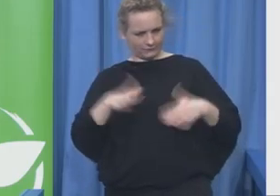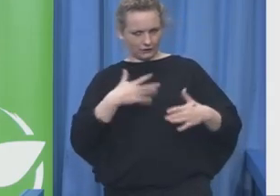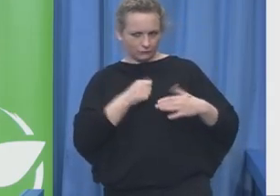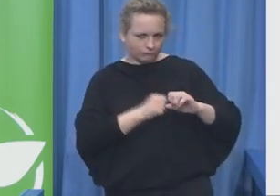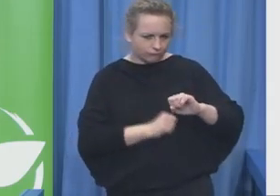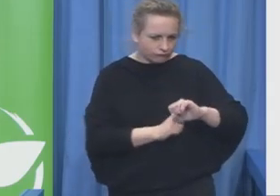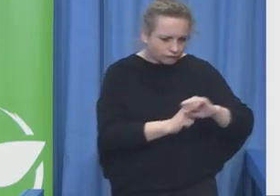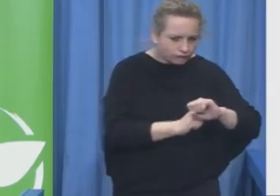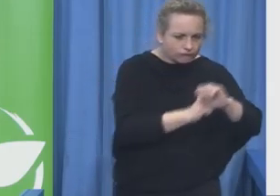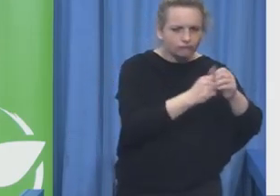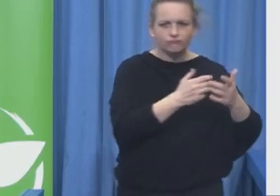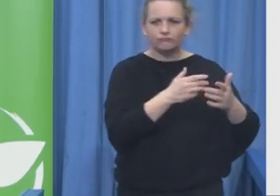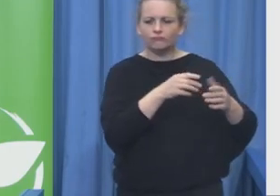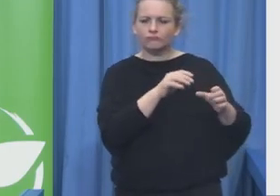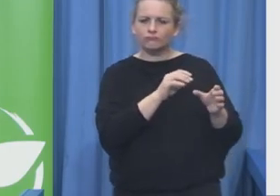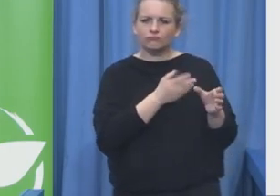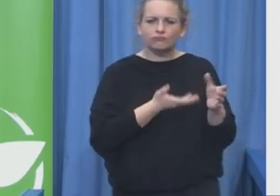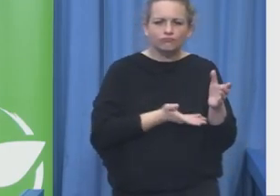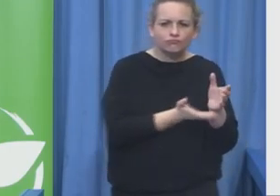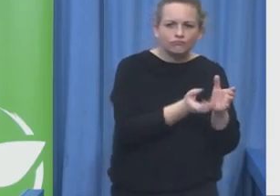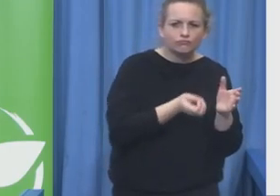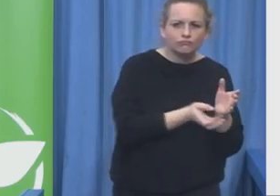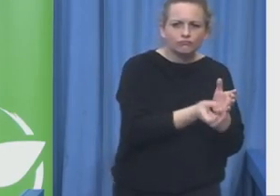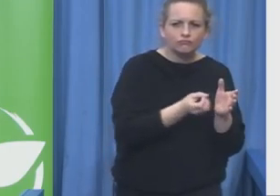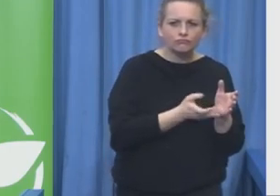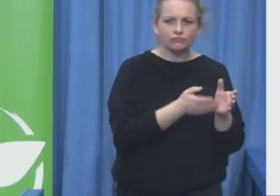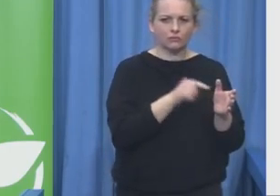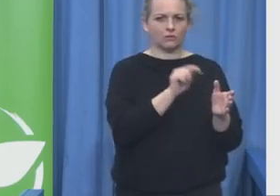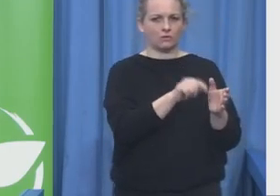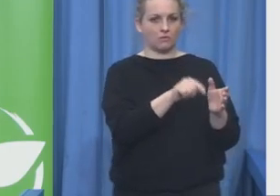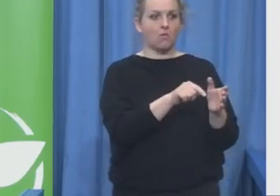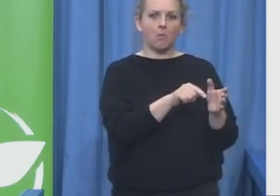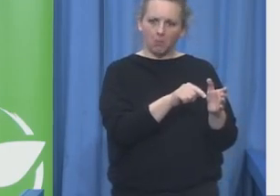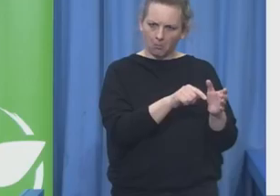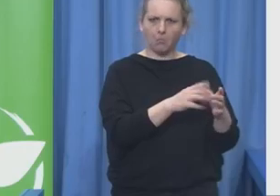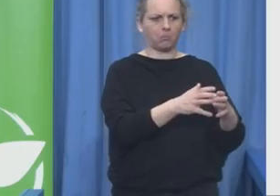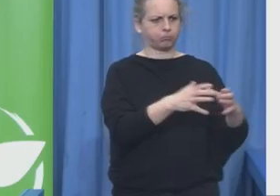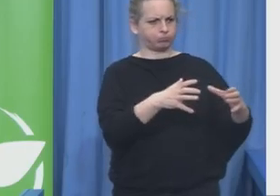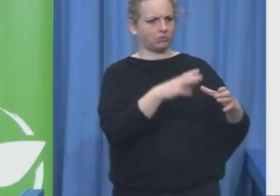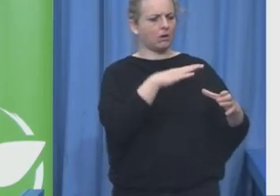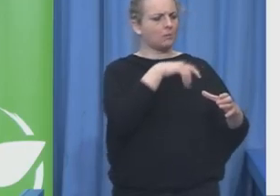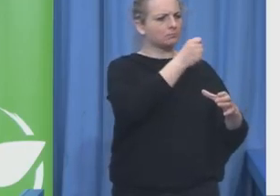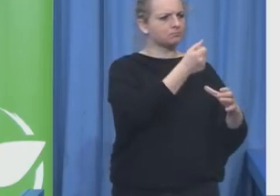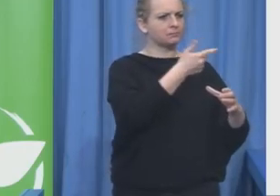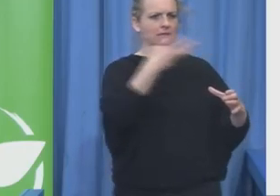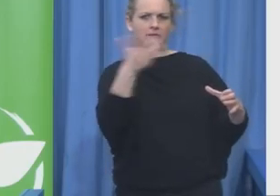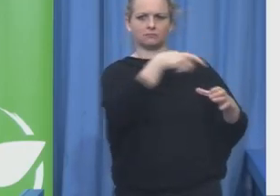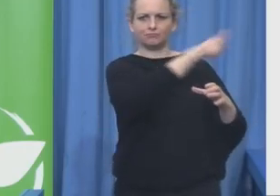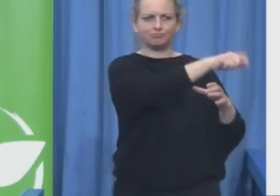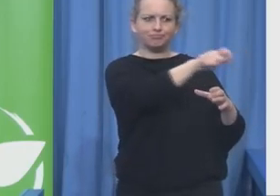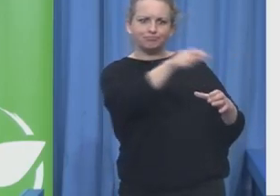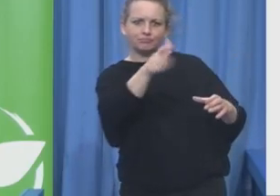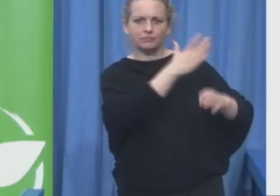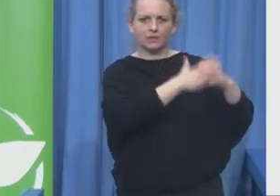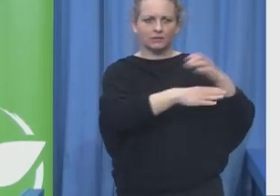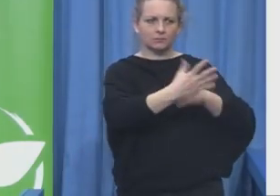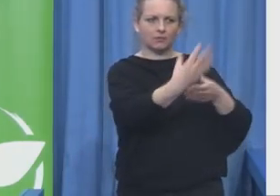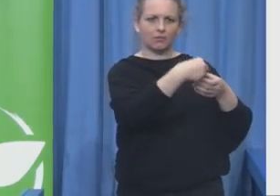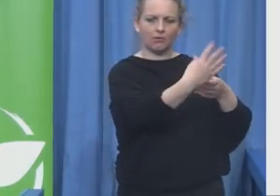enough customer, we've started to involve all the communities to ask what was the product and services which